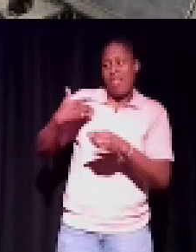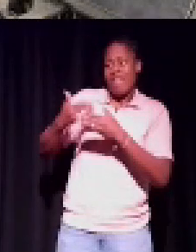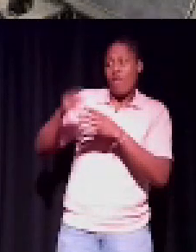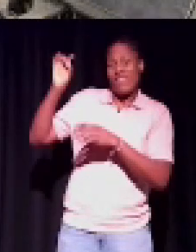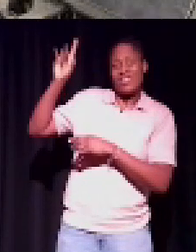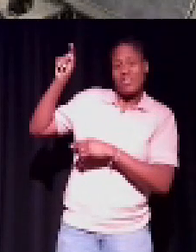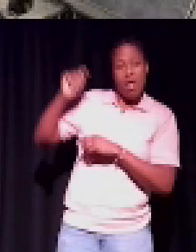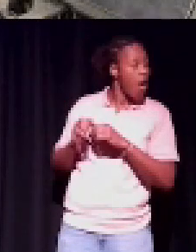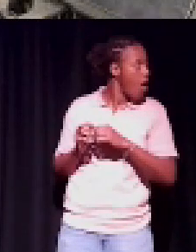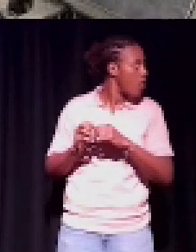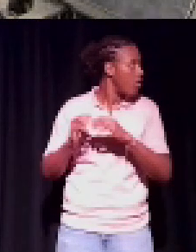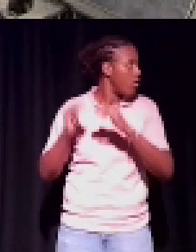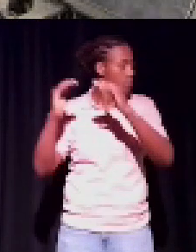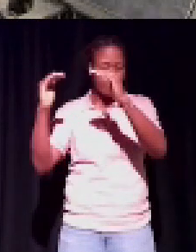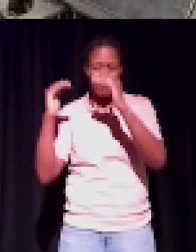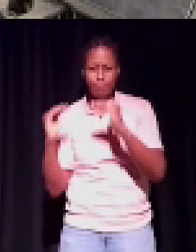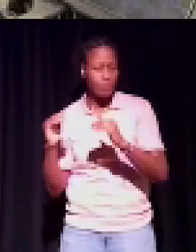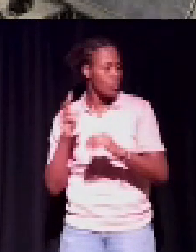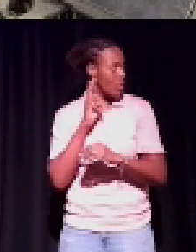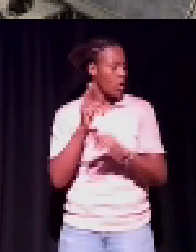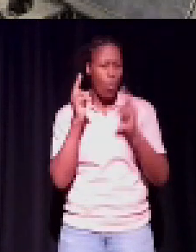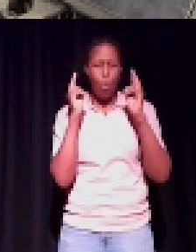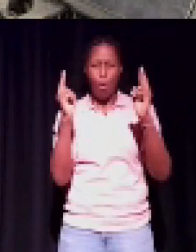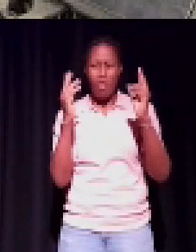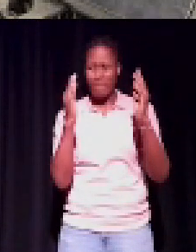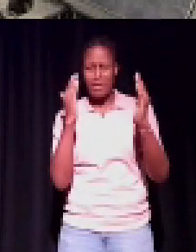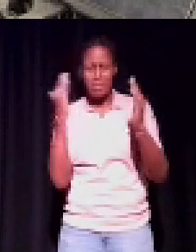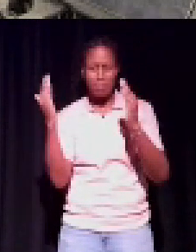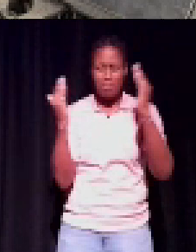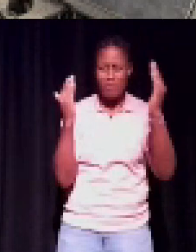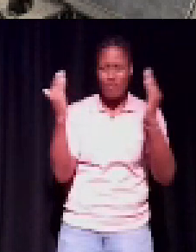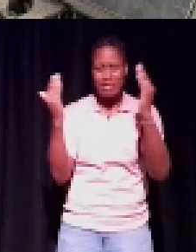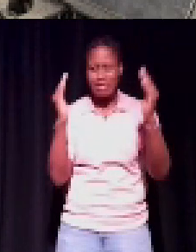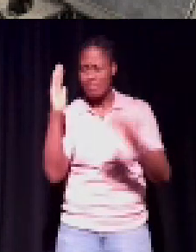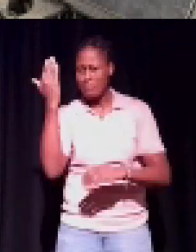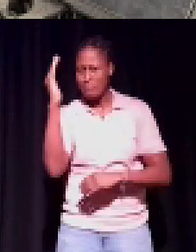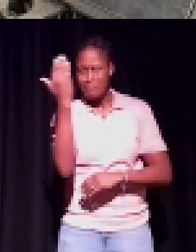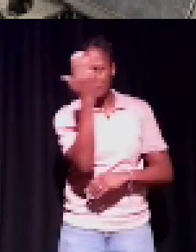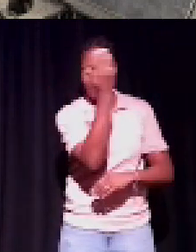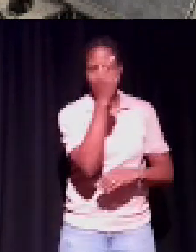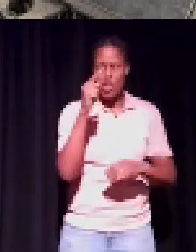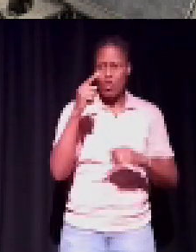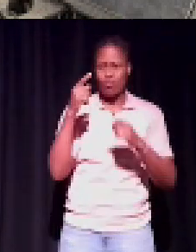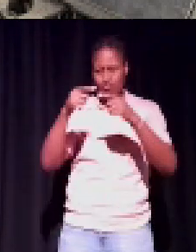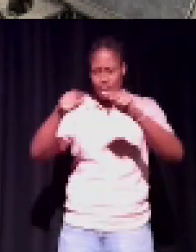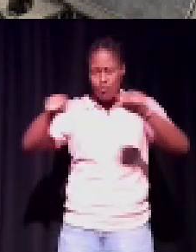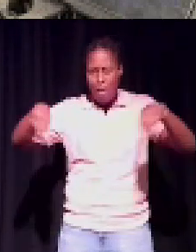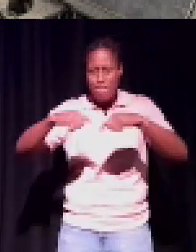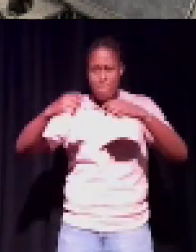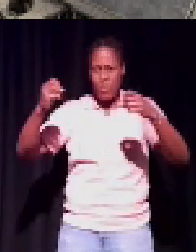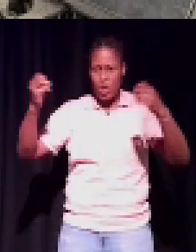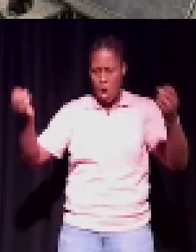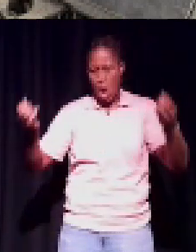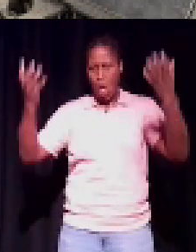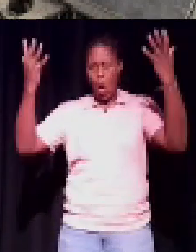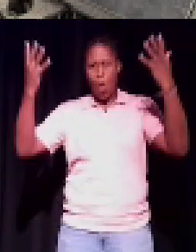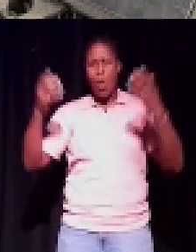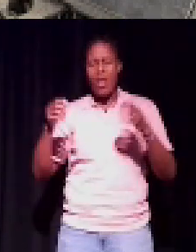below that, there's like a complicated hall of mirrors in a glowing room, and there's a projection in the center on the floor.